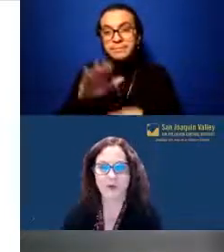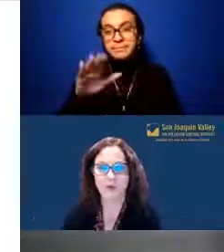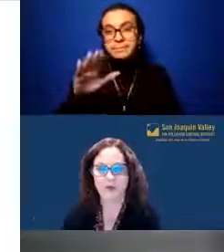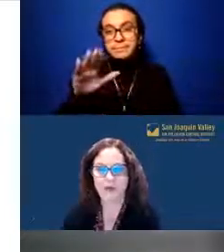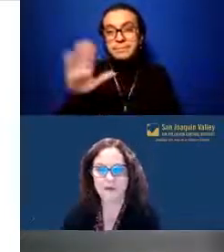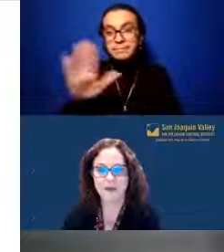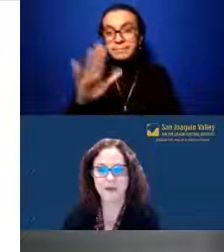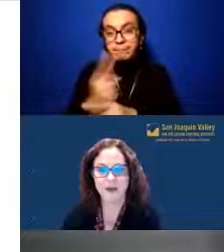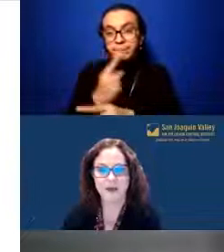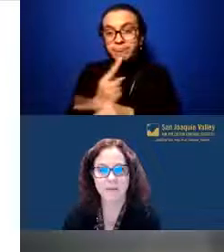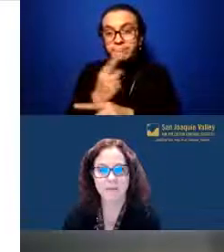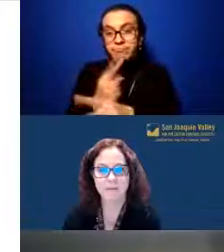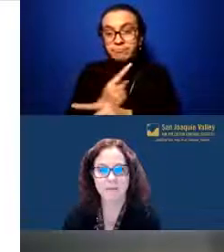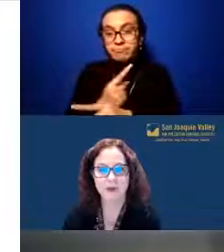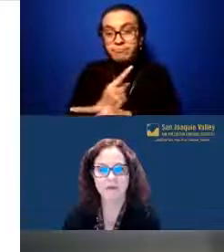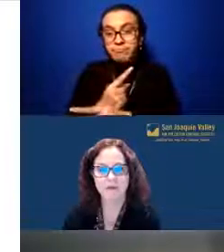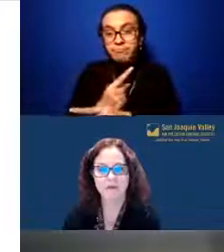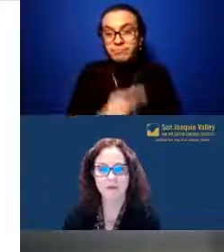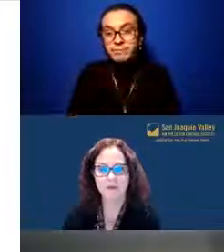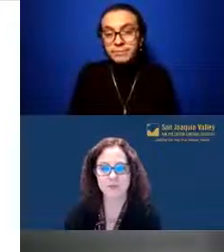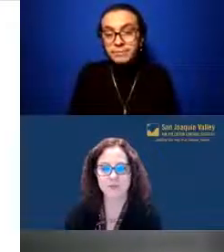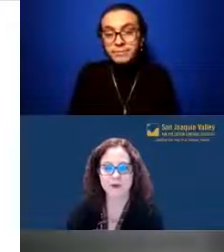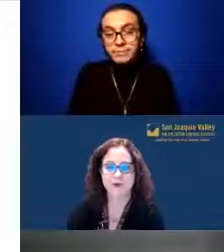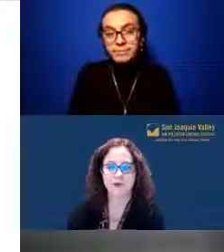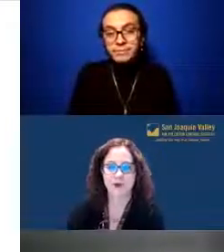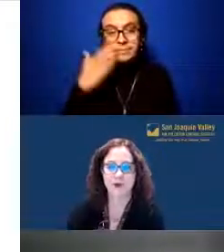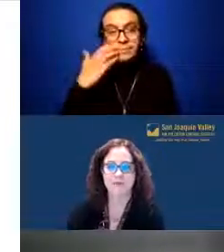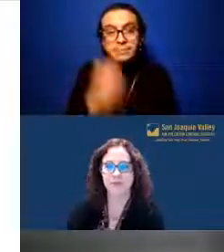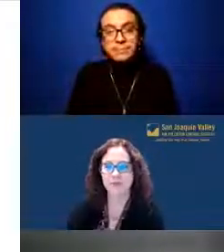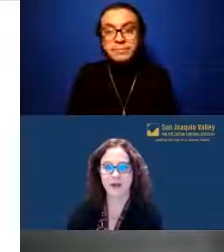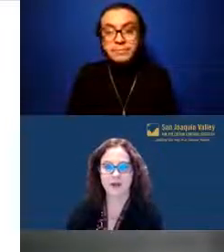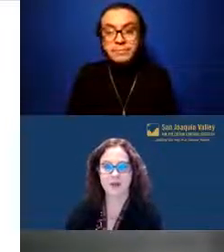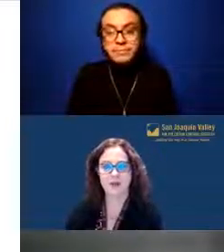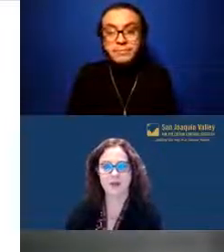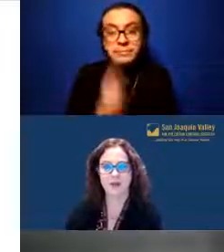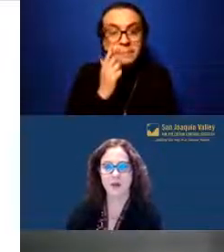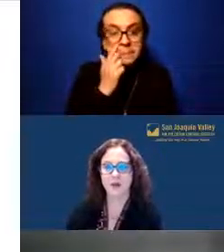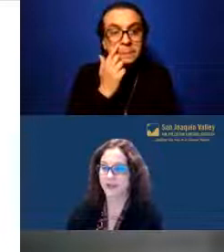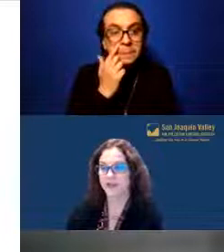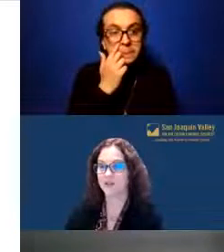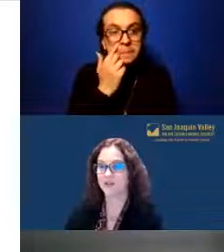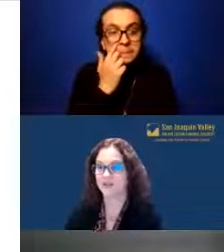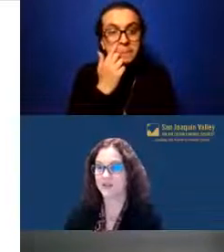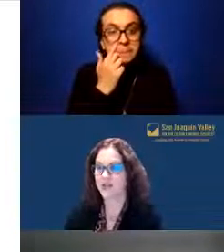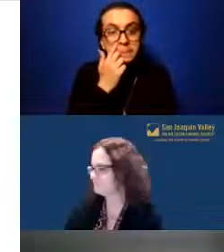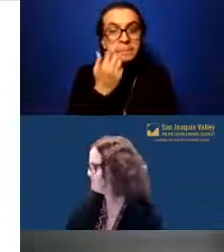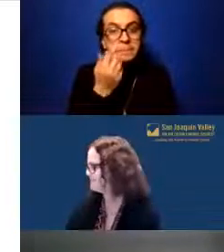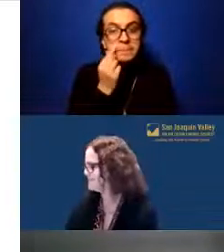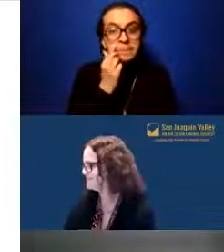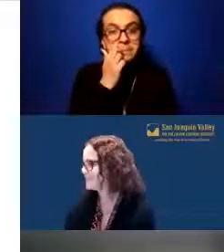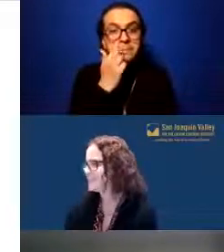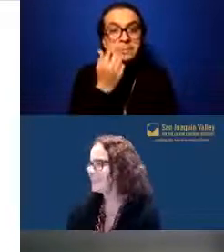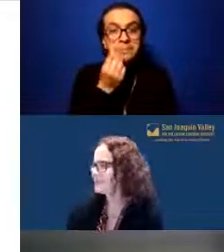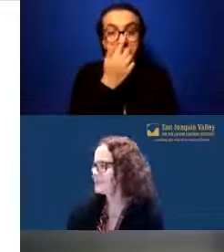so let's advise the Spanish speakers to unmute the audio. So I did actually see that chat.